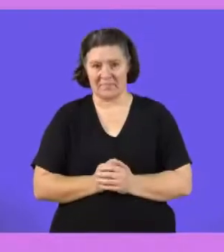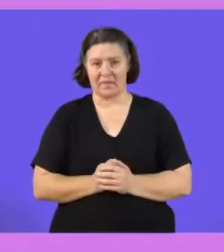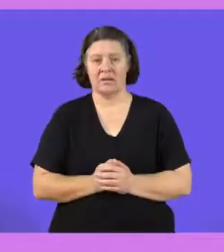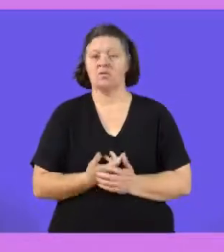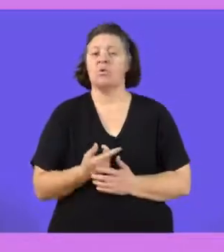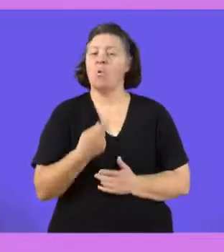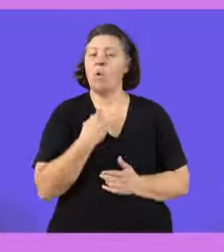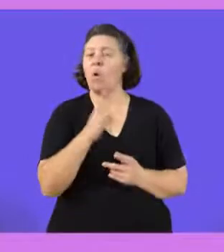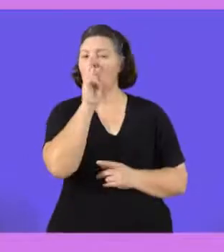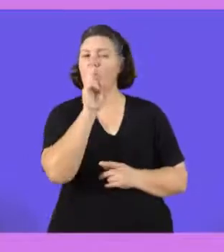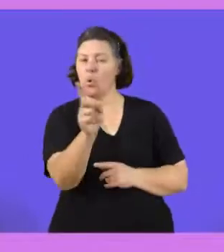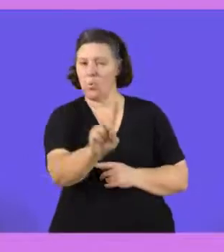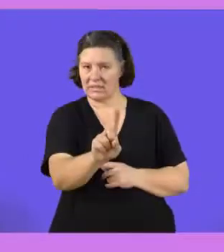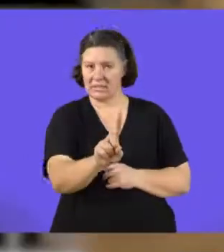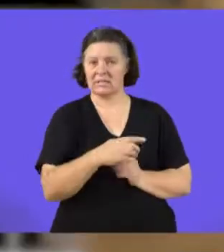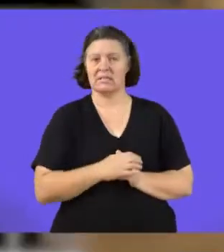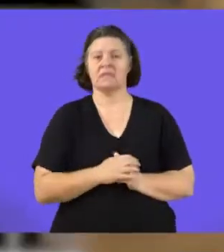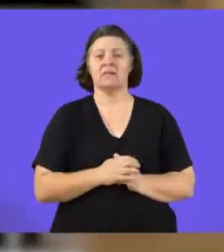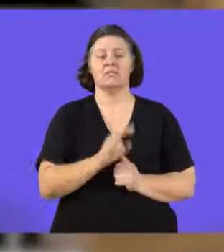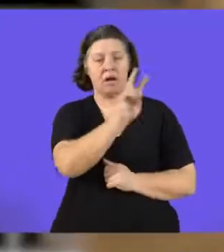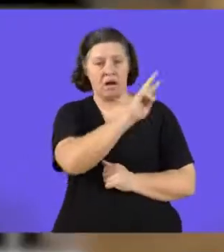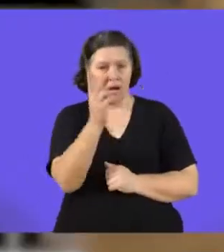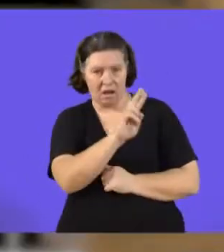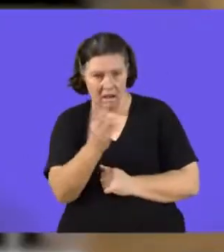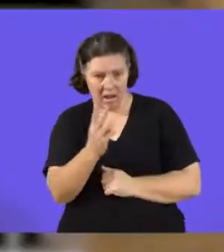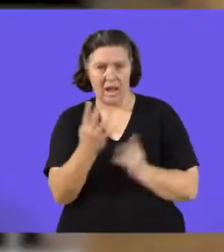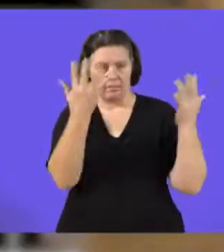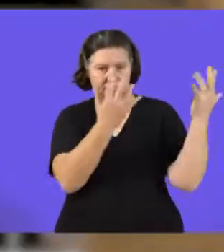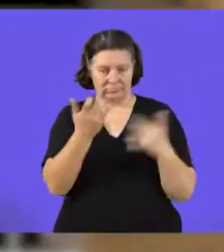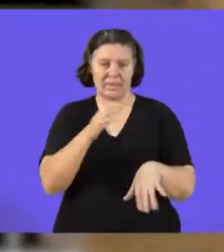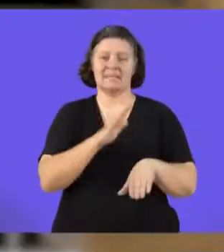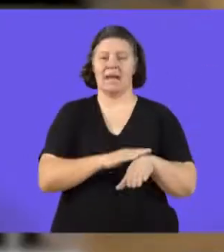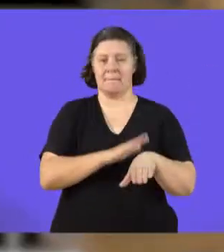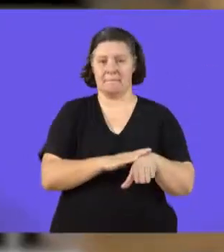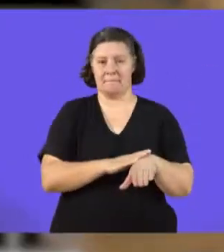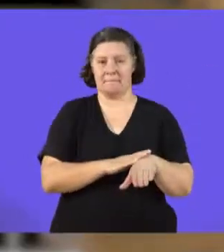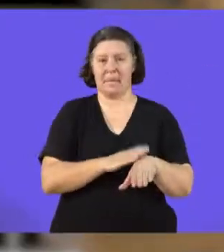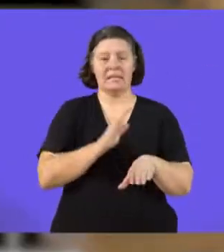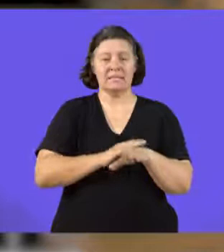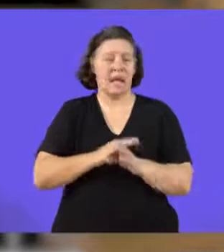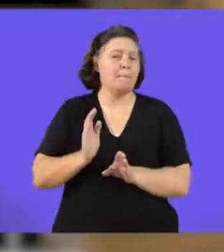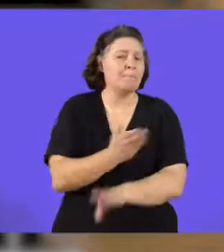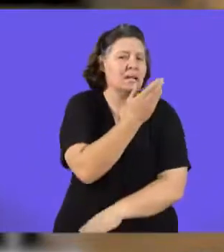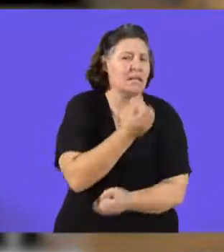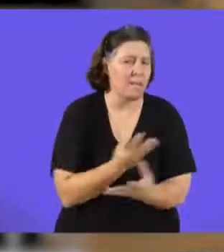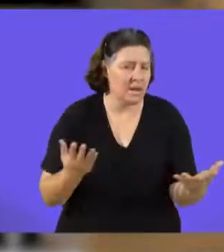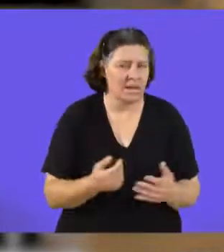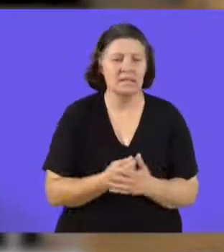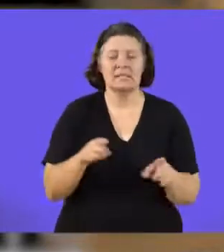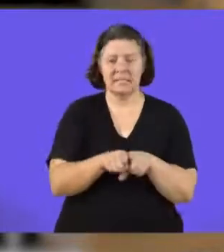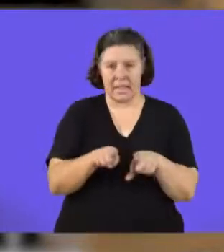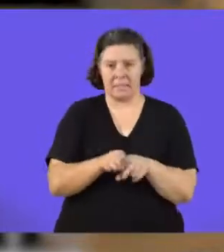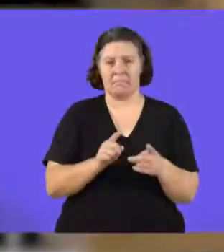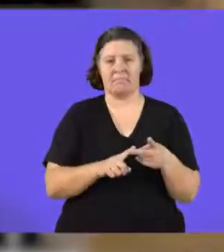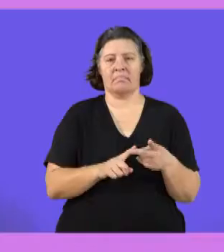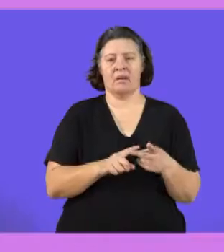on. So what we're going to look at in this lesson is conversions and calculations involving time and time elapsed, as well